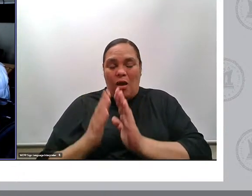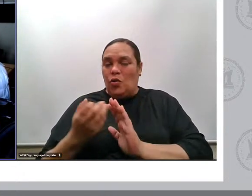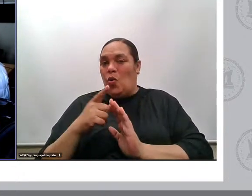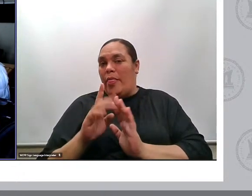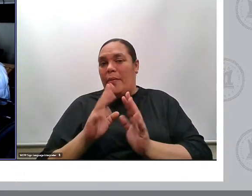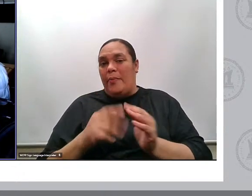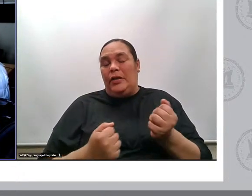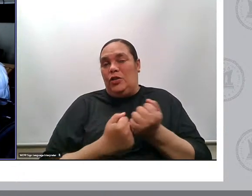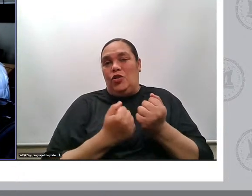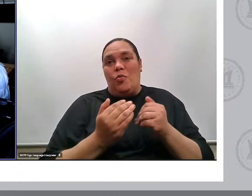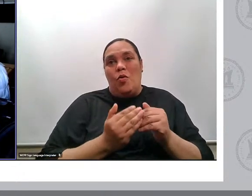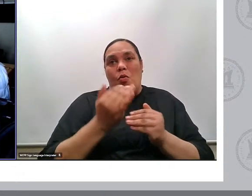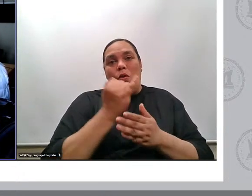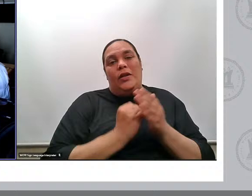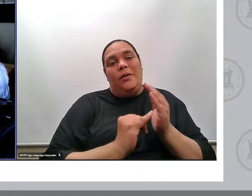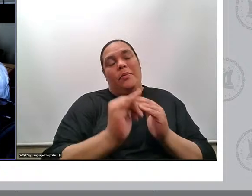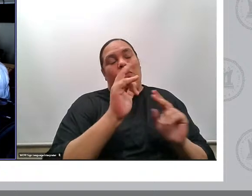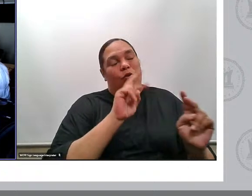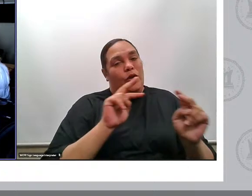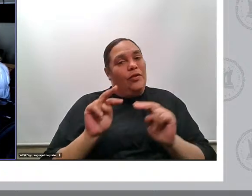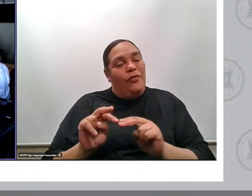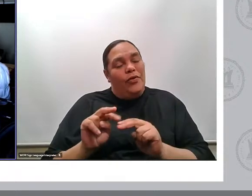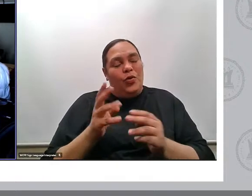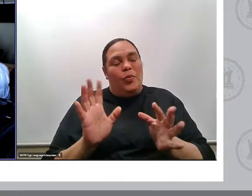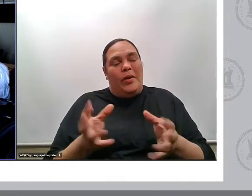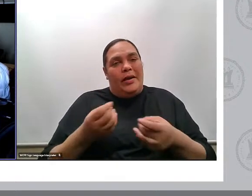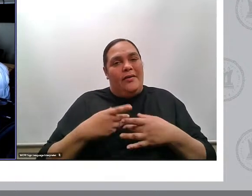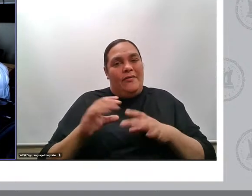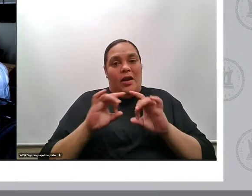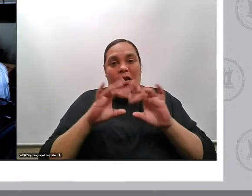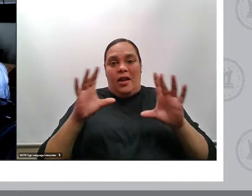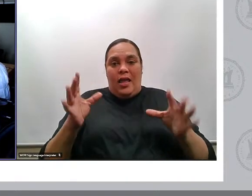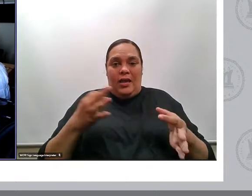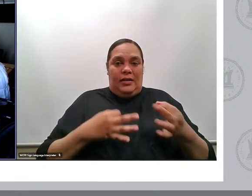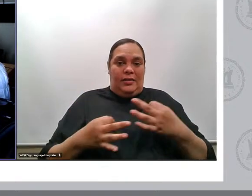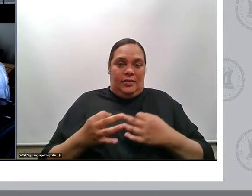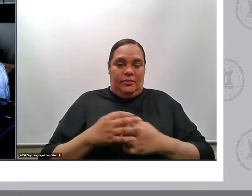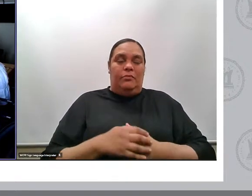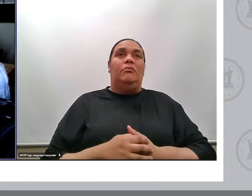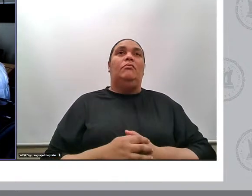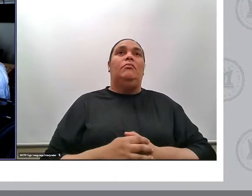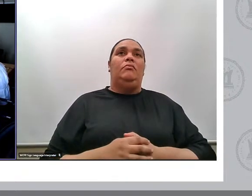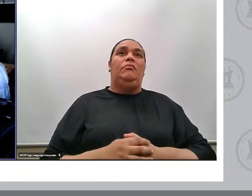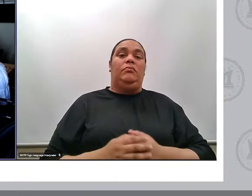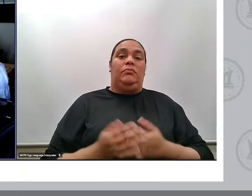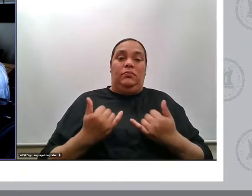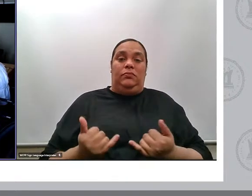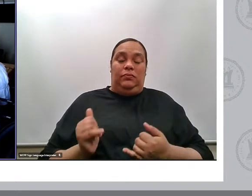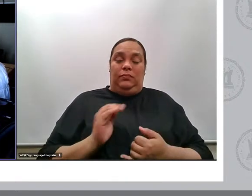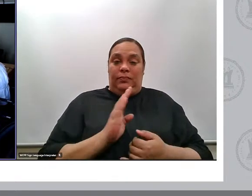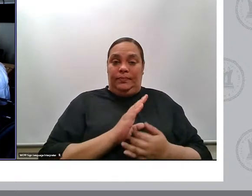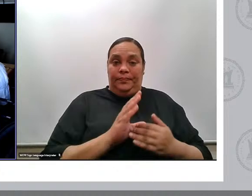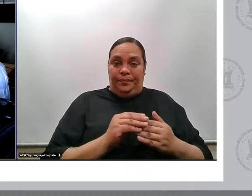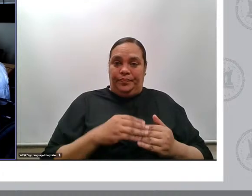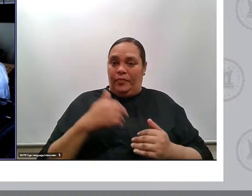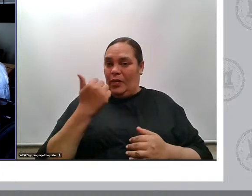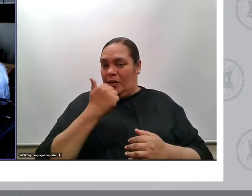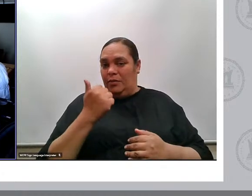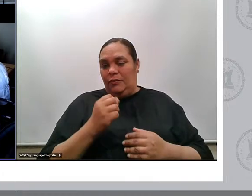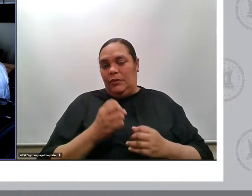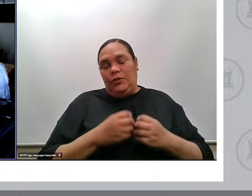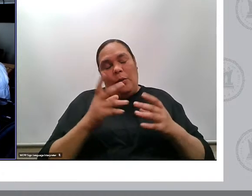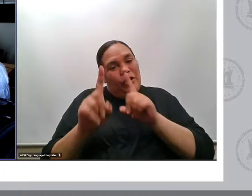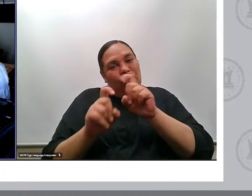support more independent review? If you could just provide clarity there. On current board members, my apologies for the overload